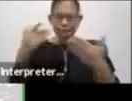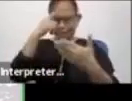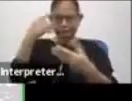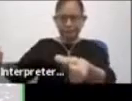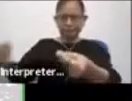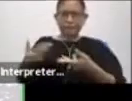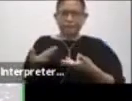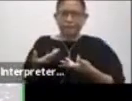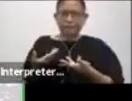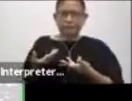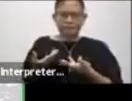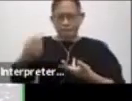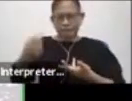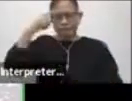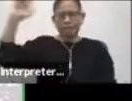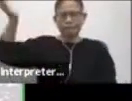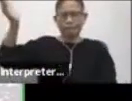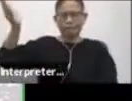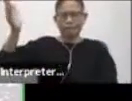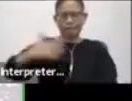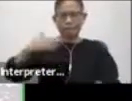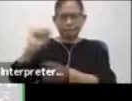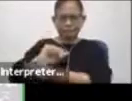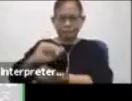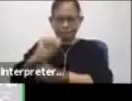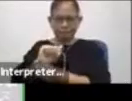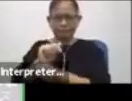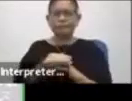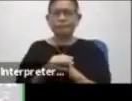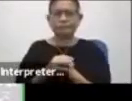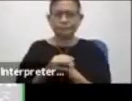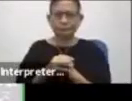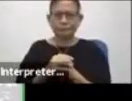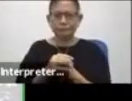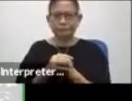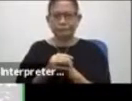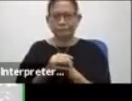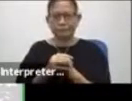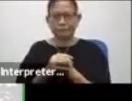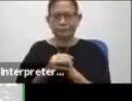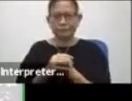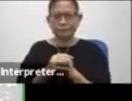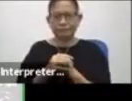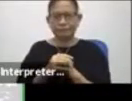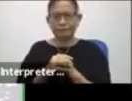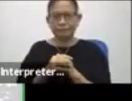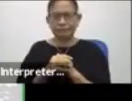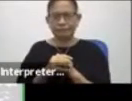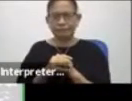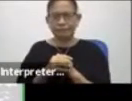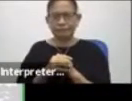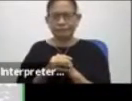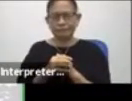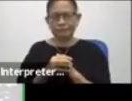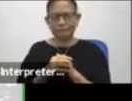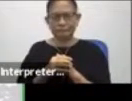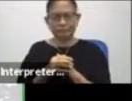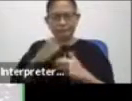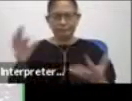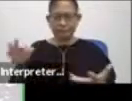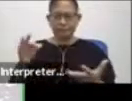this opportunity to present my work here. So I'm going to present